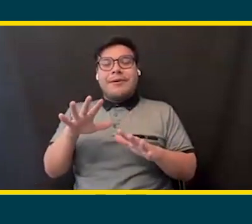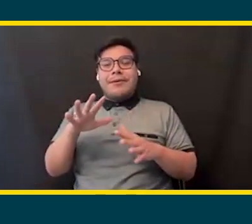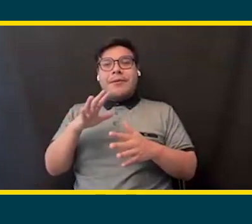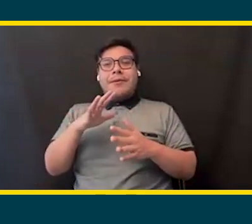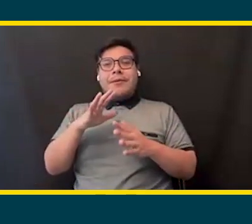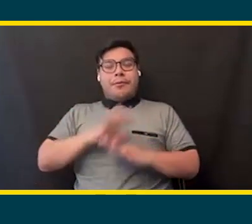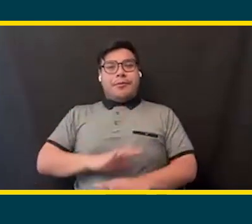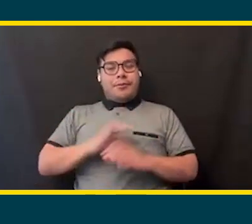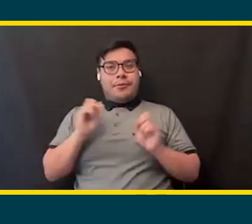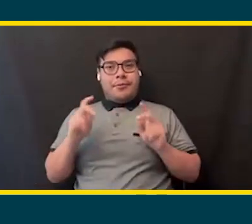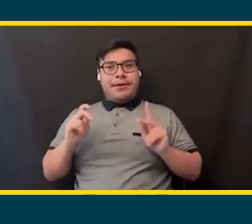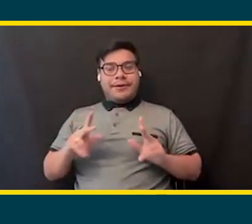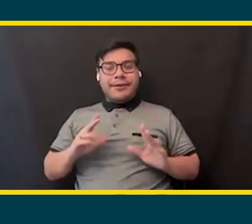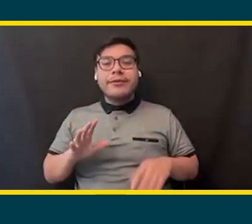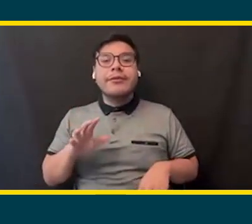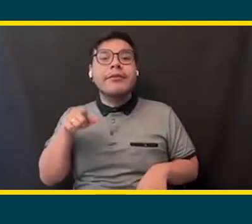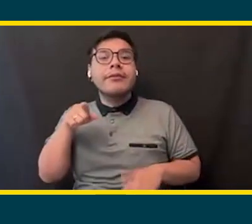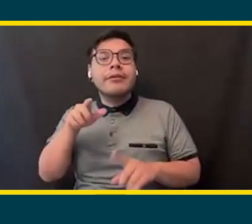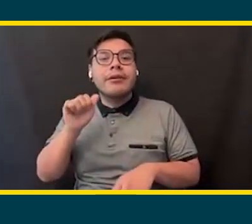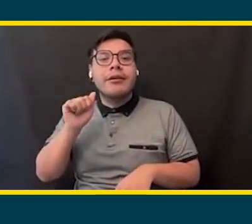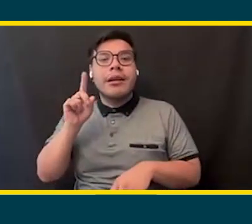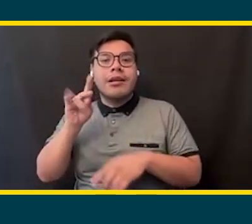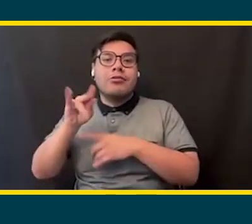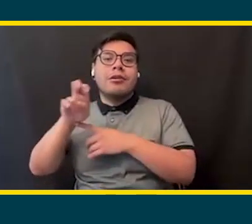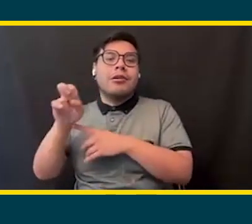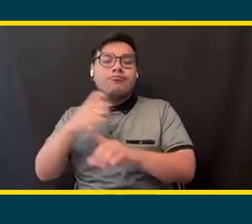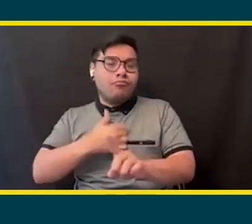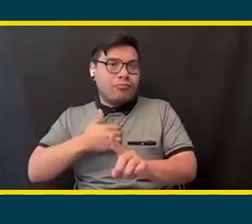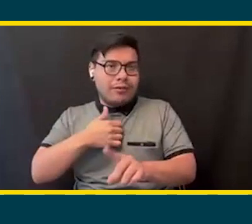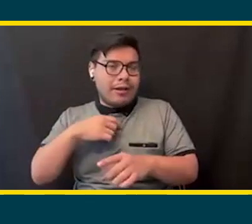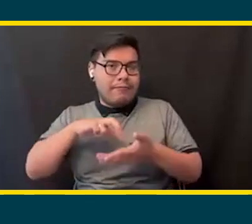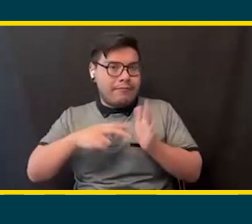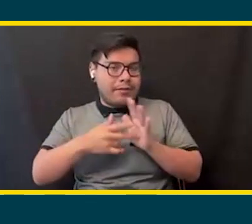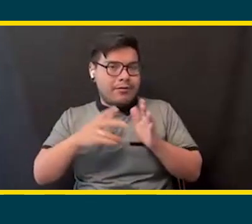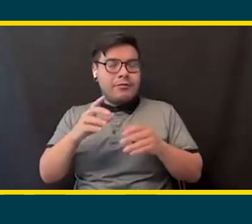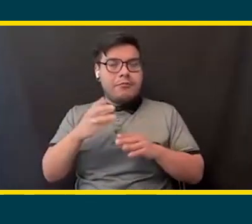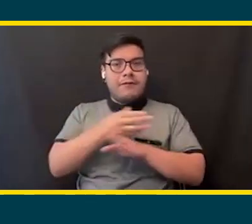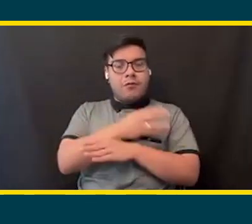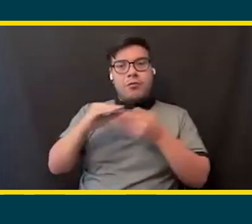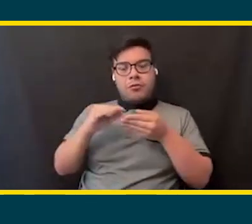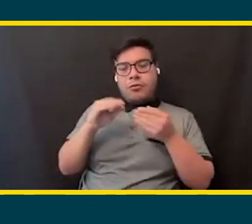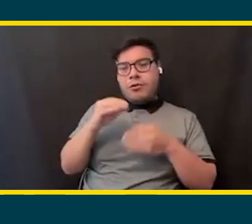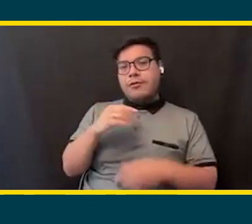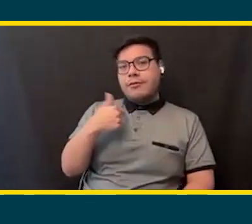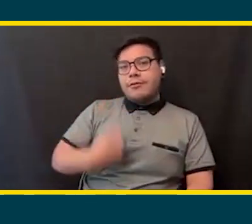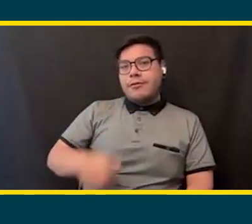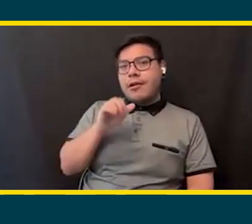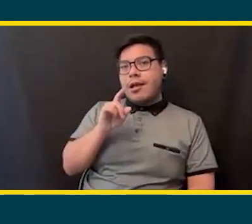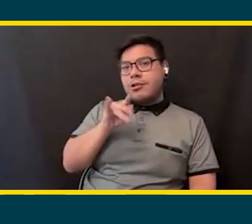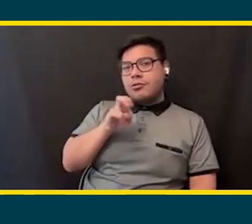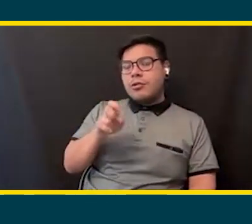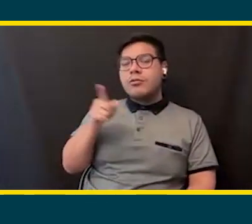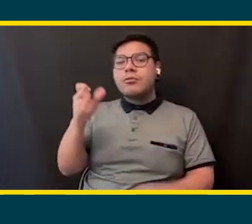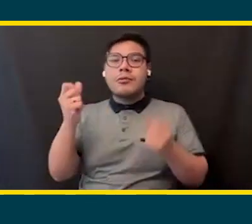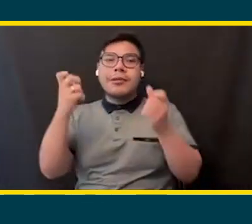Sorry. So I meant to say this is Adrian when I begin, so that the sign language interpreter knows to